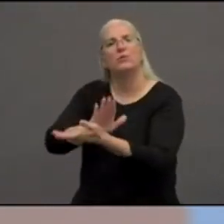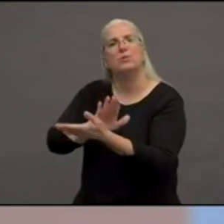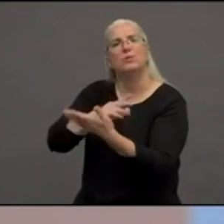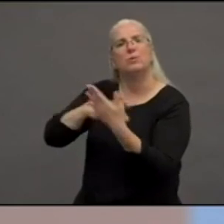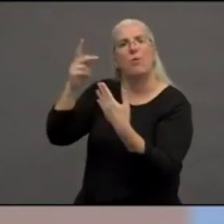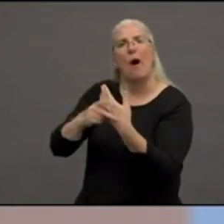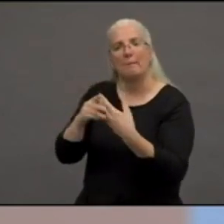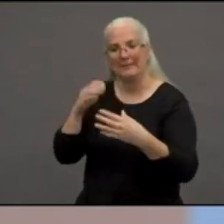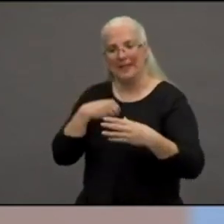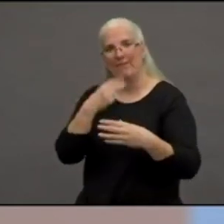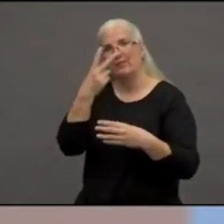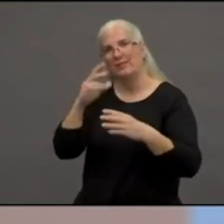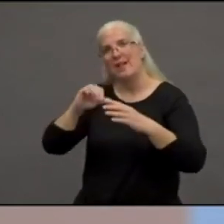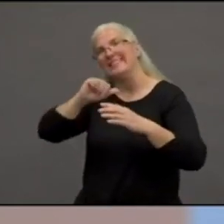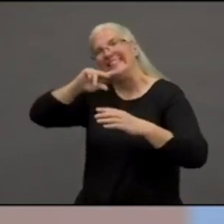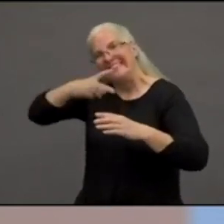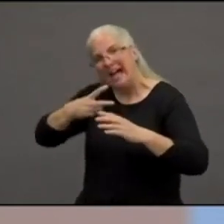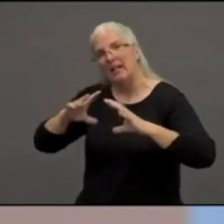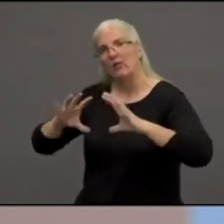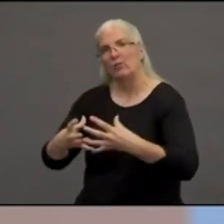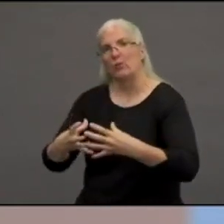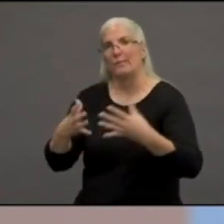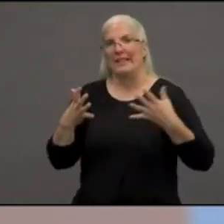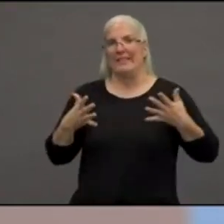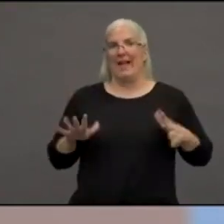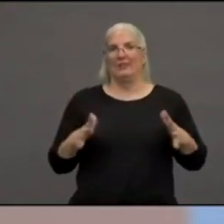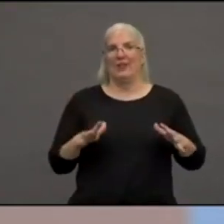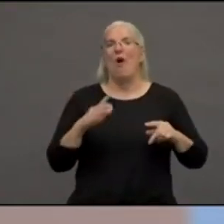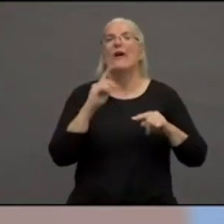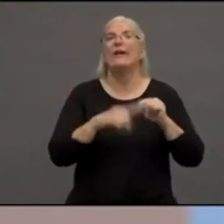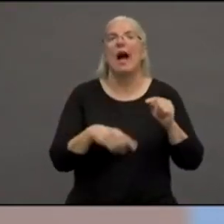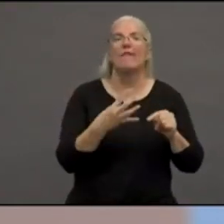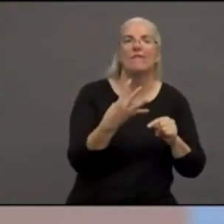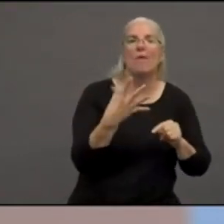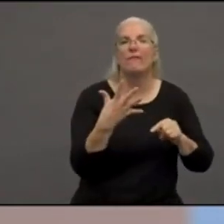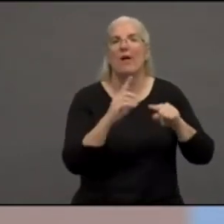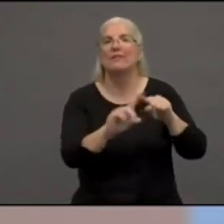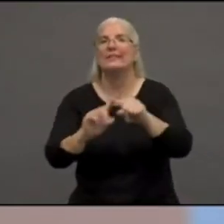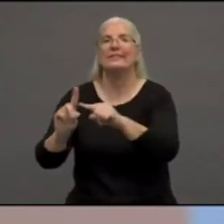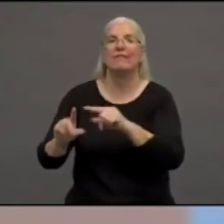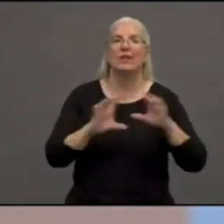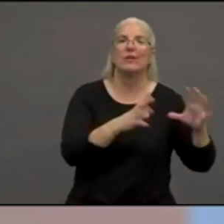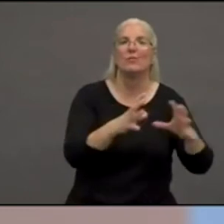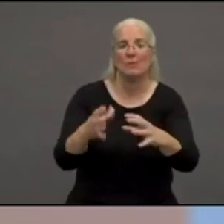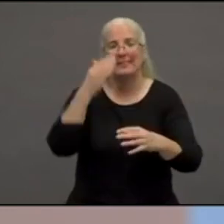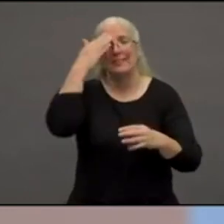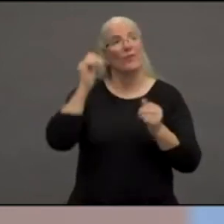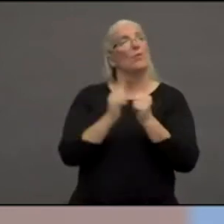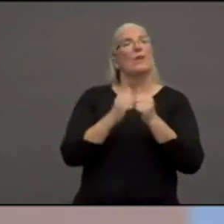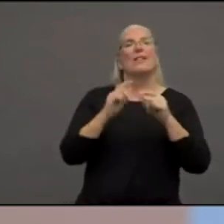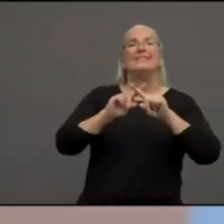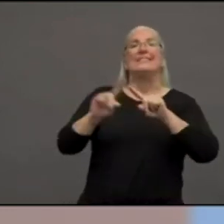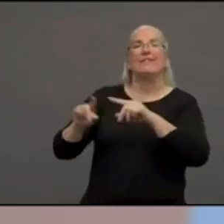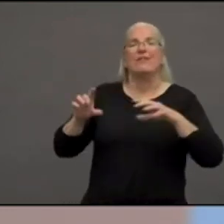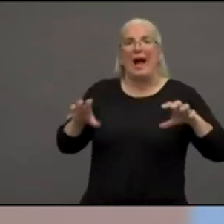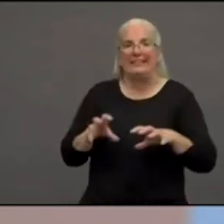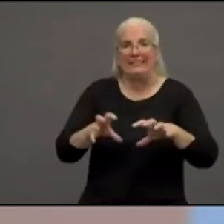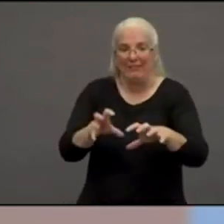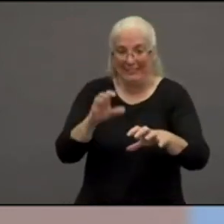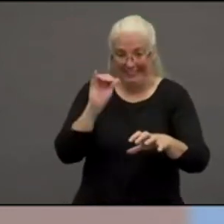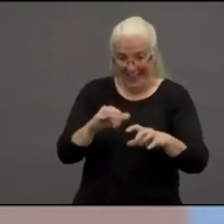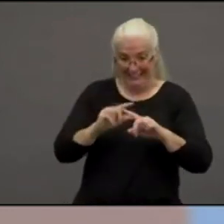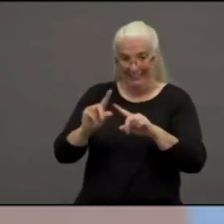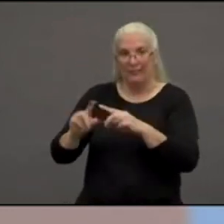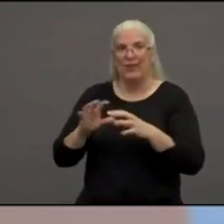cohorts. Historically, some students have a lot of activity after school, and we understand the importance of that. But right now, the